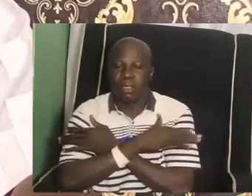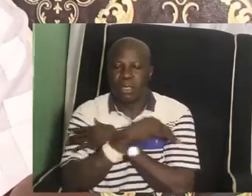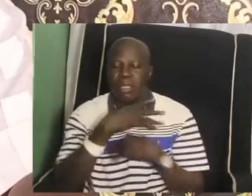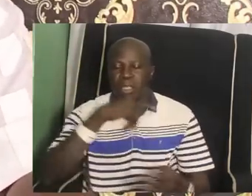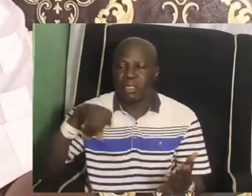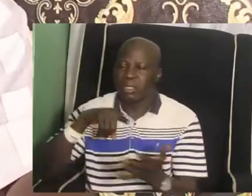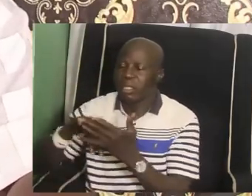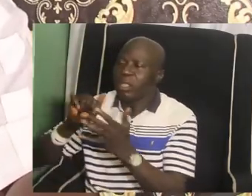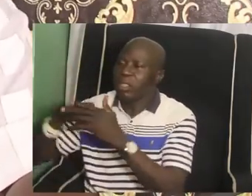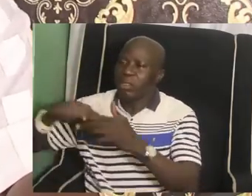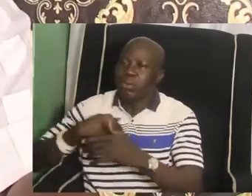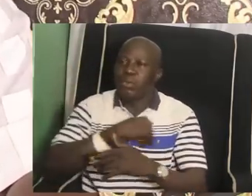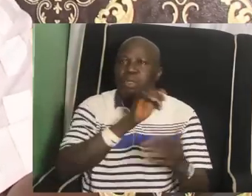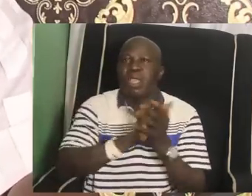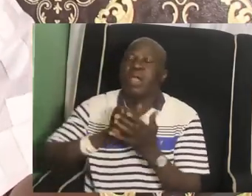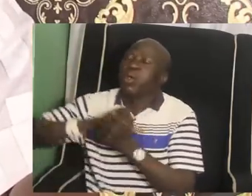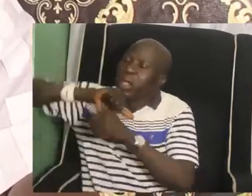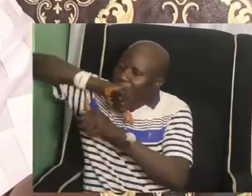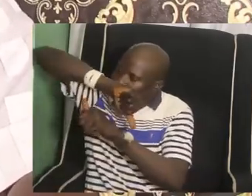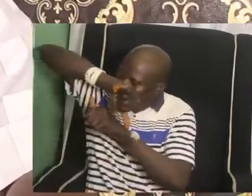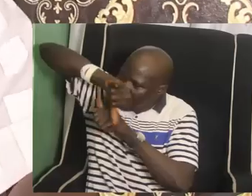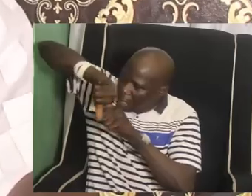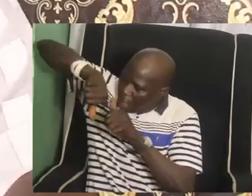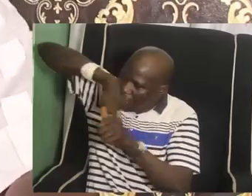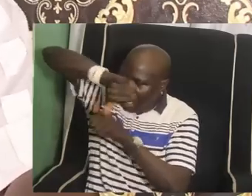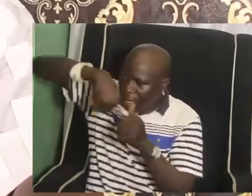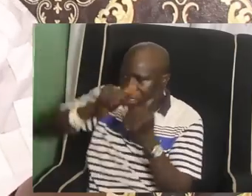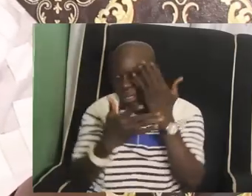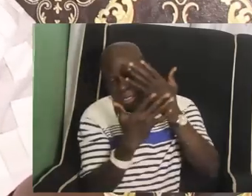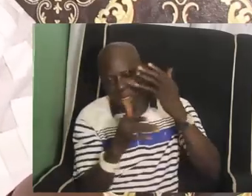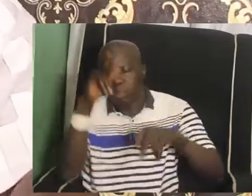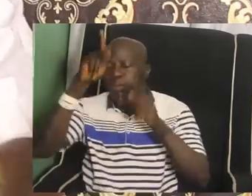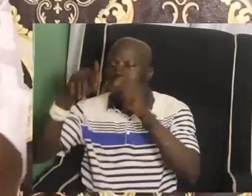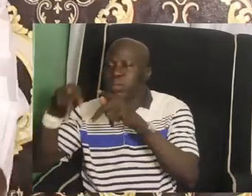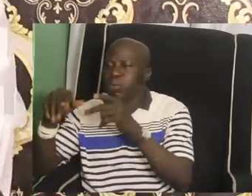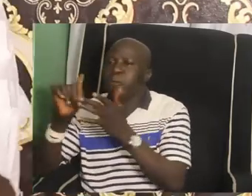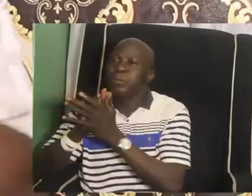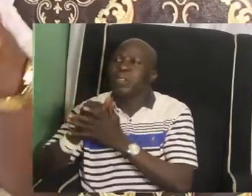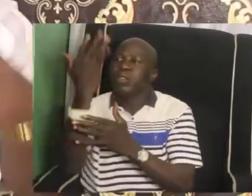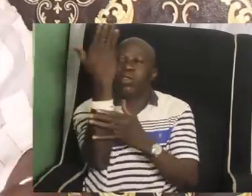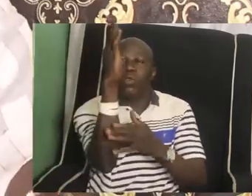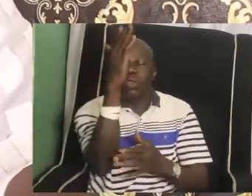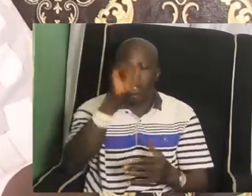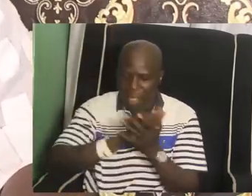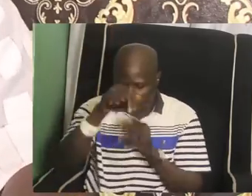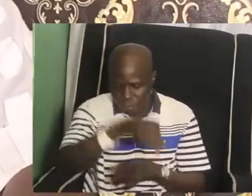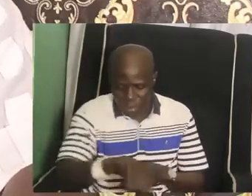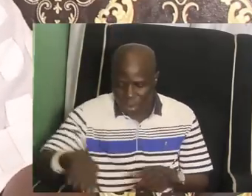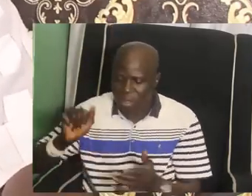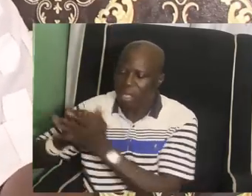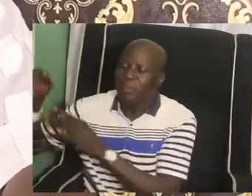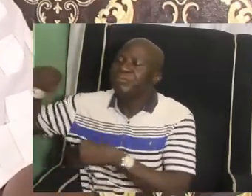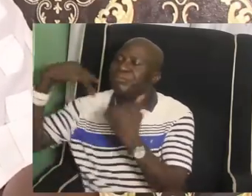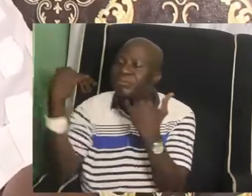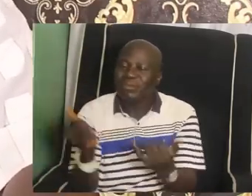Sunday like this. Ni awa ma nda ororo sori eniyan. You two are nice people. Owo ati ese. Your hand and your feet.